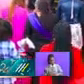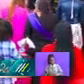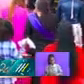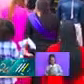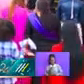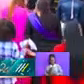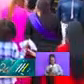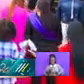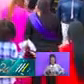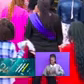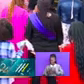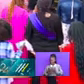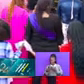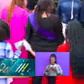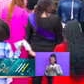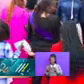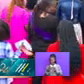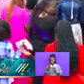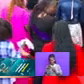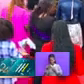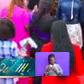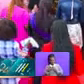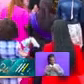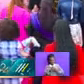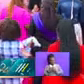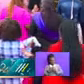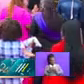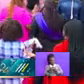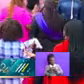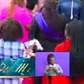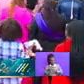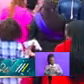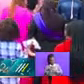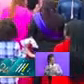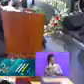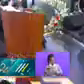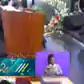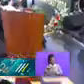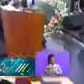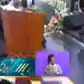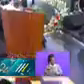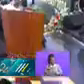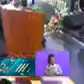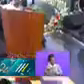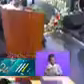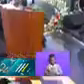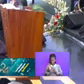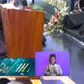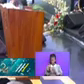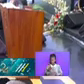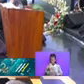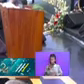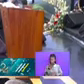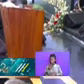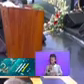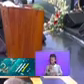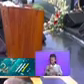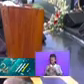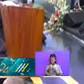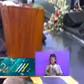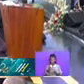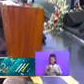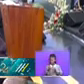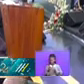conceived before you are struggling put your hand on your belly if you are a man put your hand on your belly